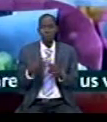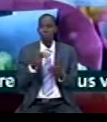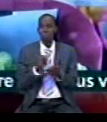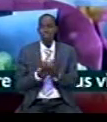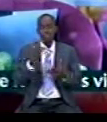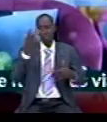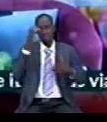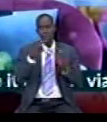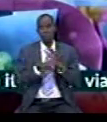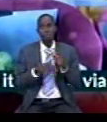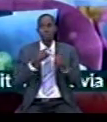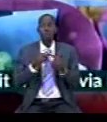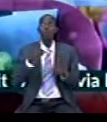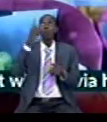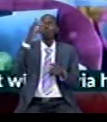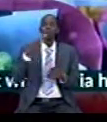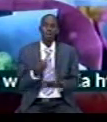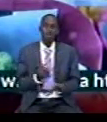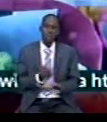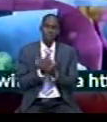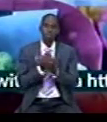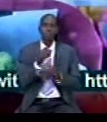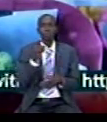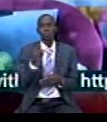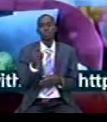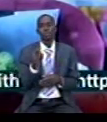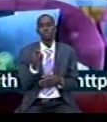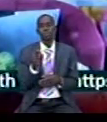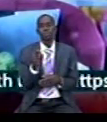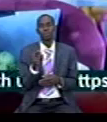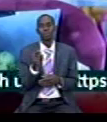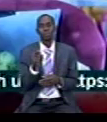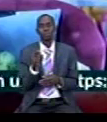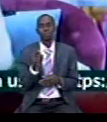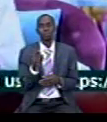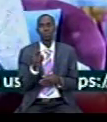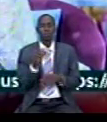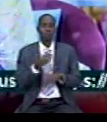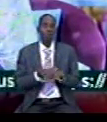help me, God help me, my brethren.